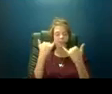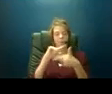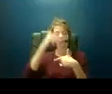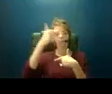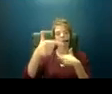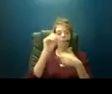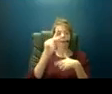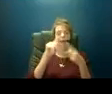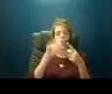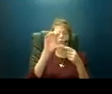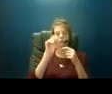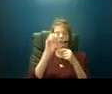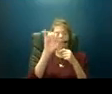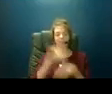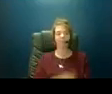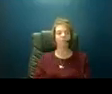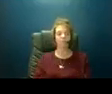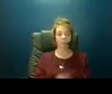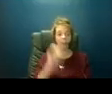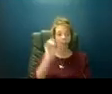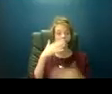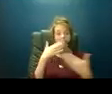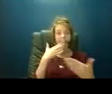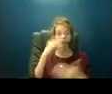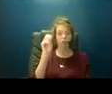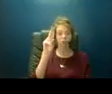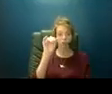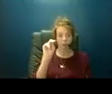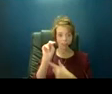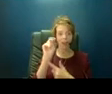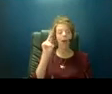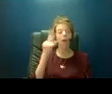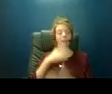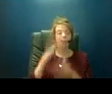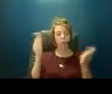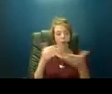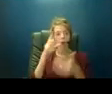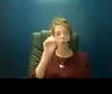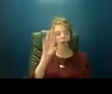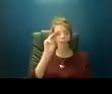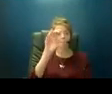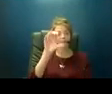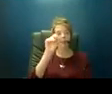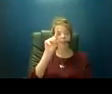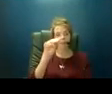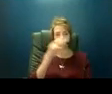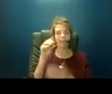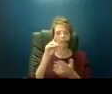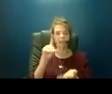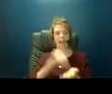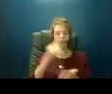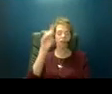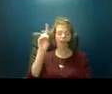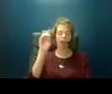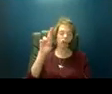Casey. Thanks, everyone. Thank you, Susan. Please welcome Rob McAdams and Dr. Lisa Donovan. Let's